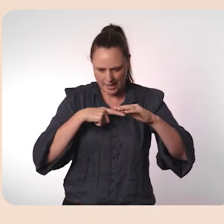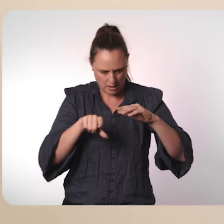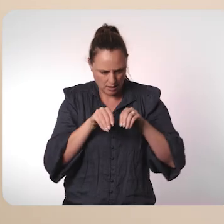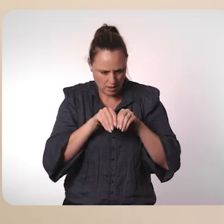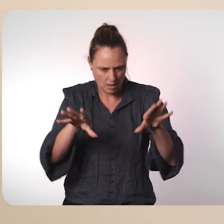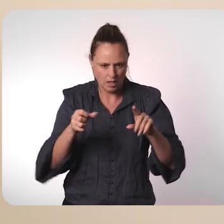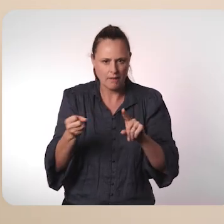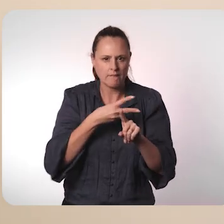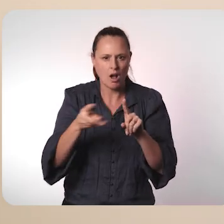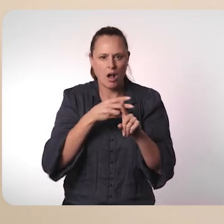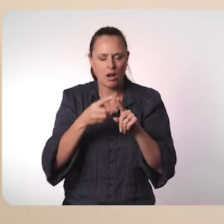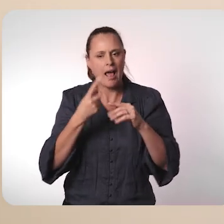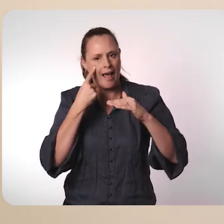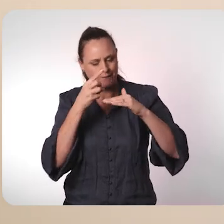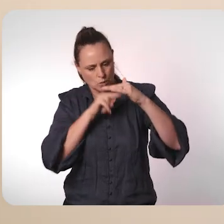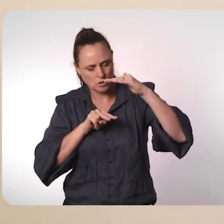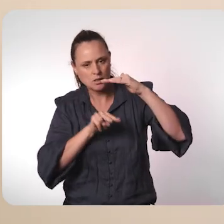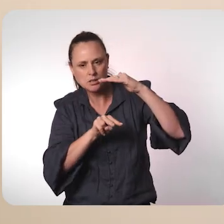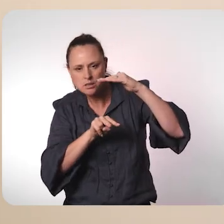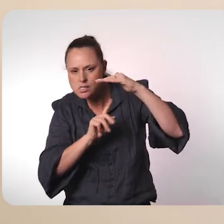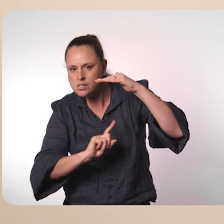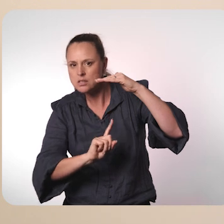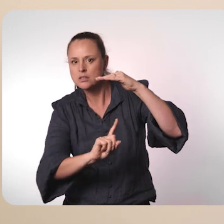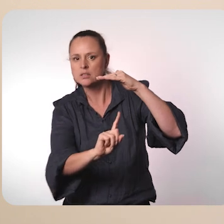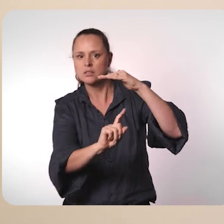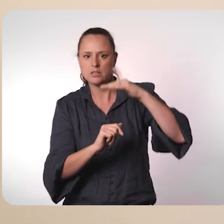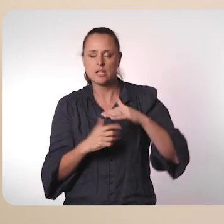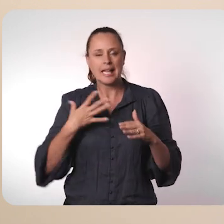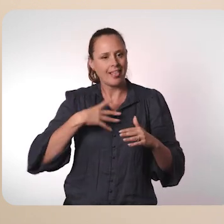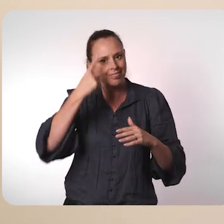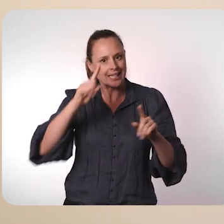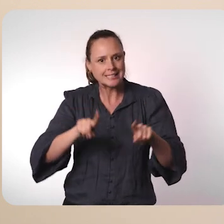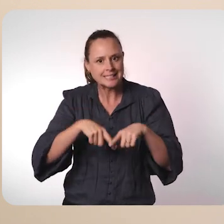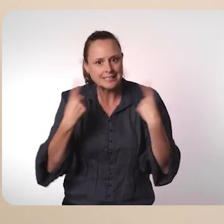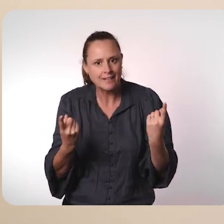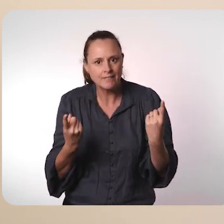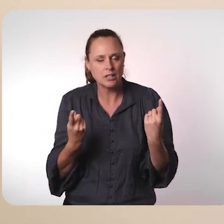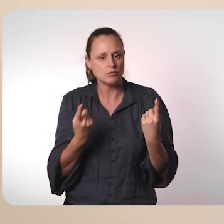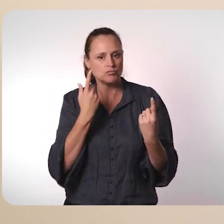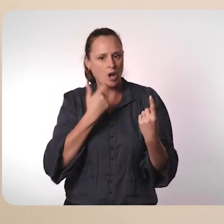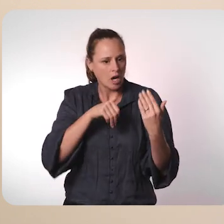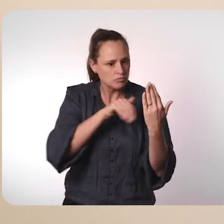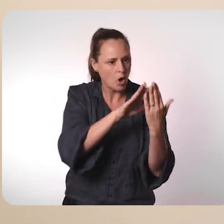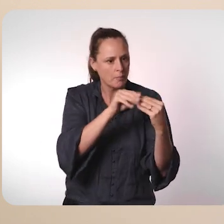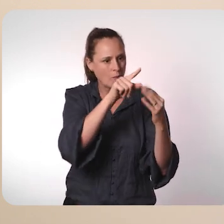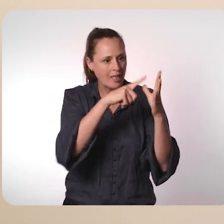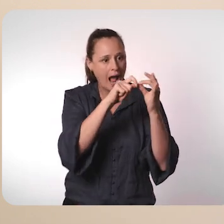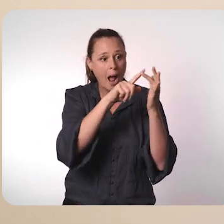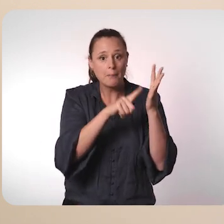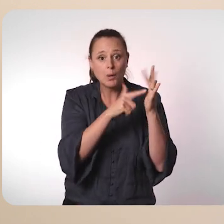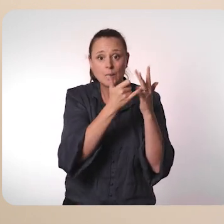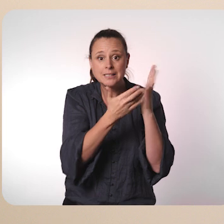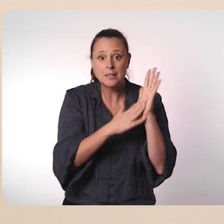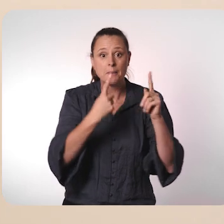disabilities. I think there are a variety of ways that we can address ableism and gender inequity in our workplaces and